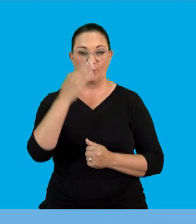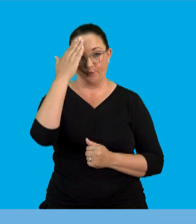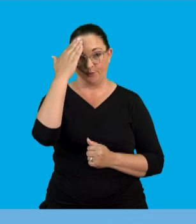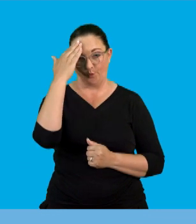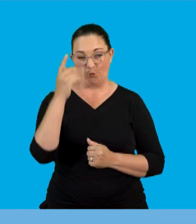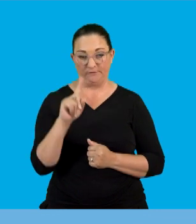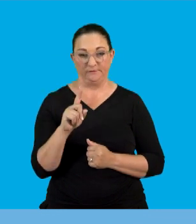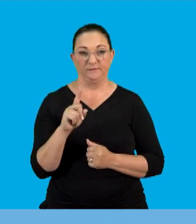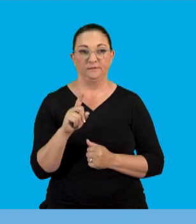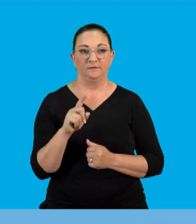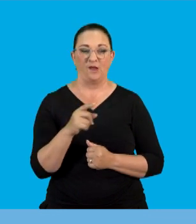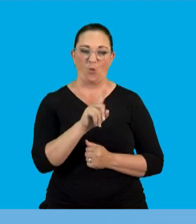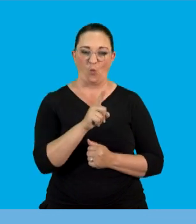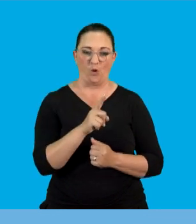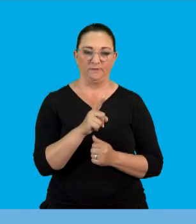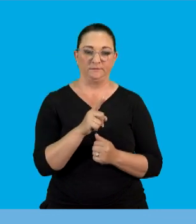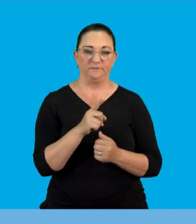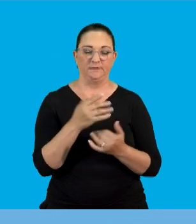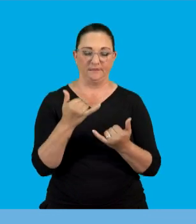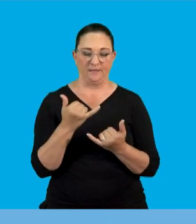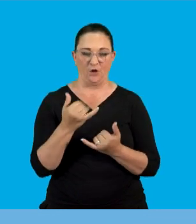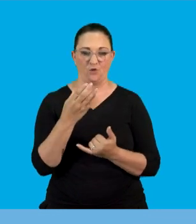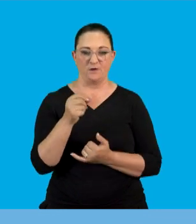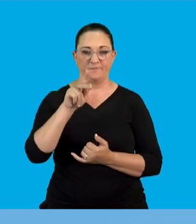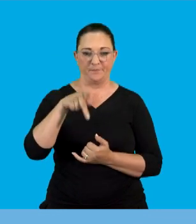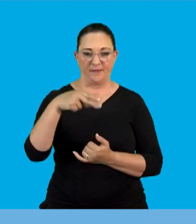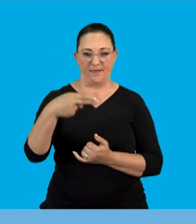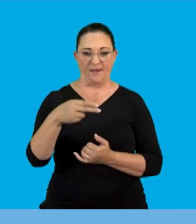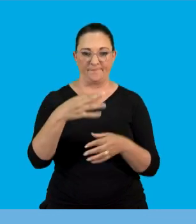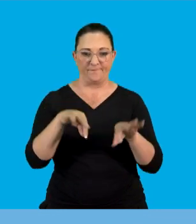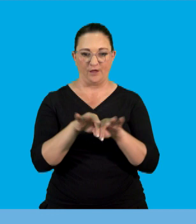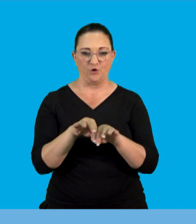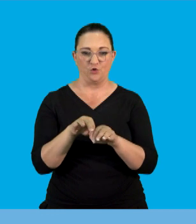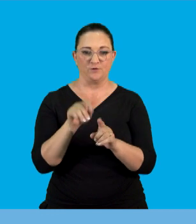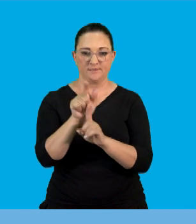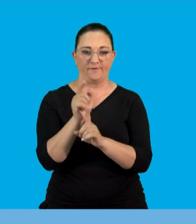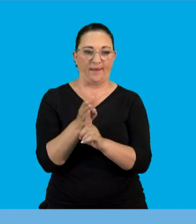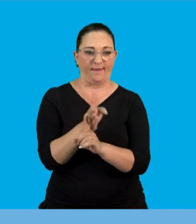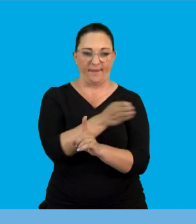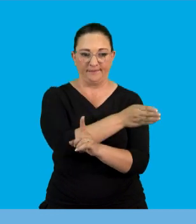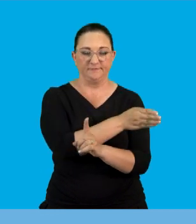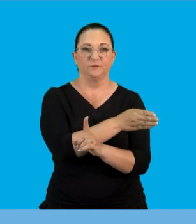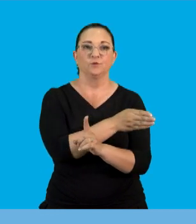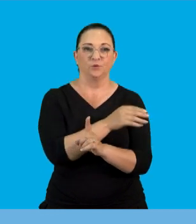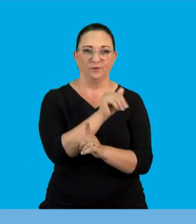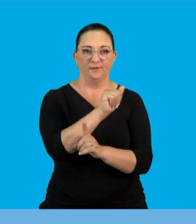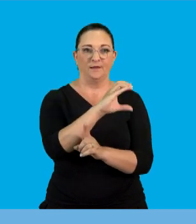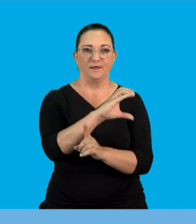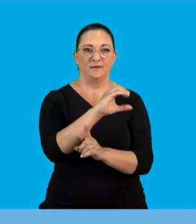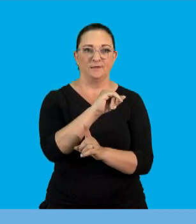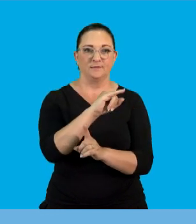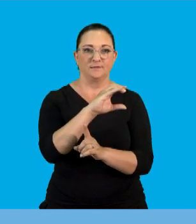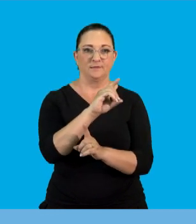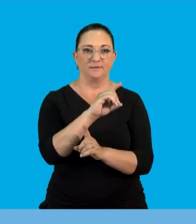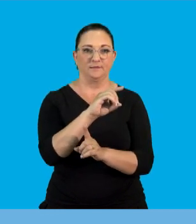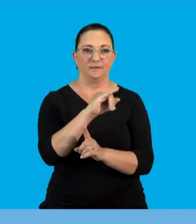So those are bases. And then therefore now, something, what is it between the two that have a pH values less